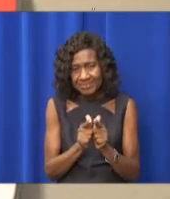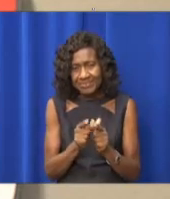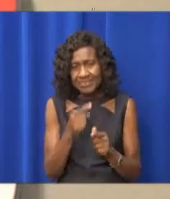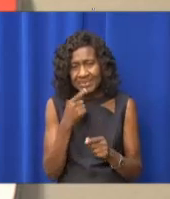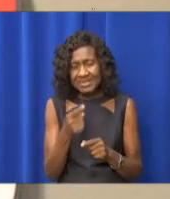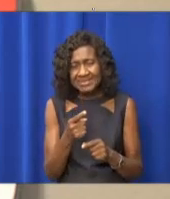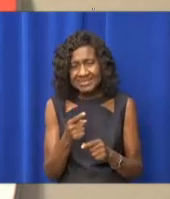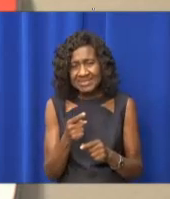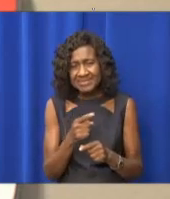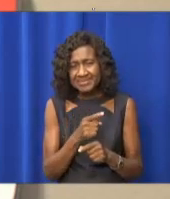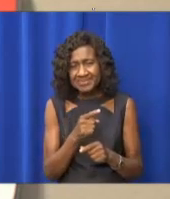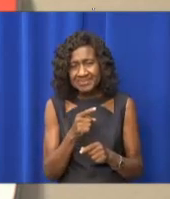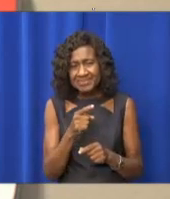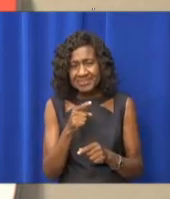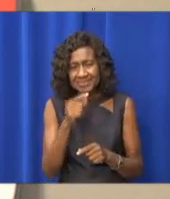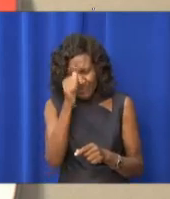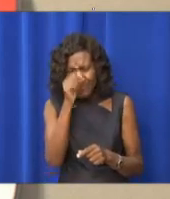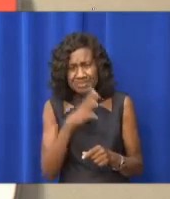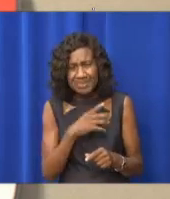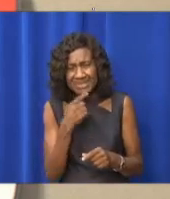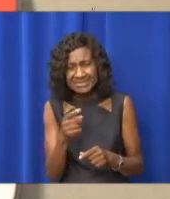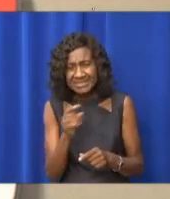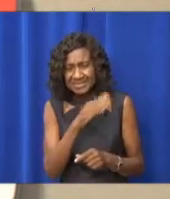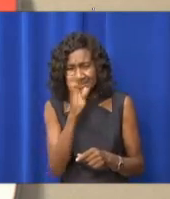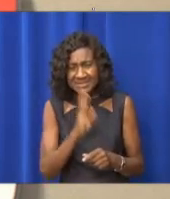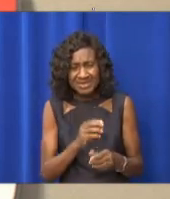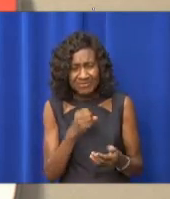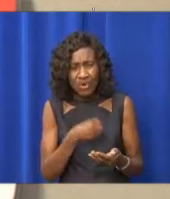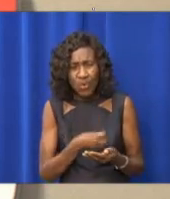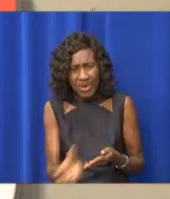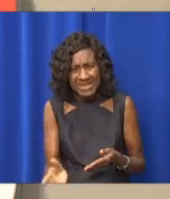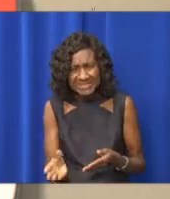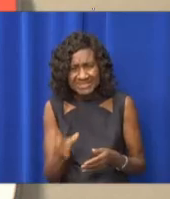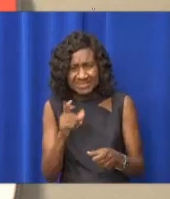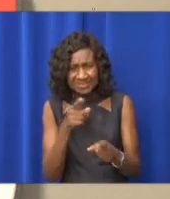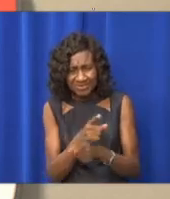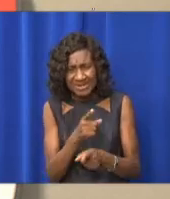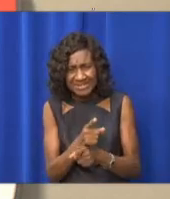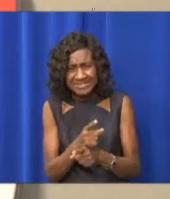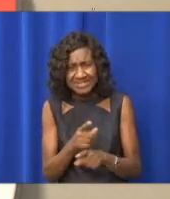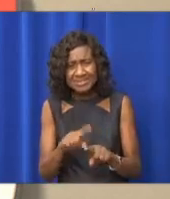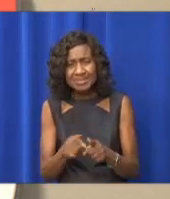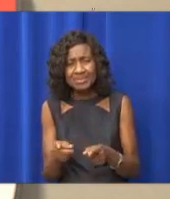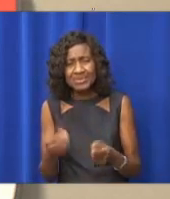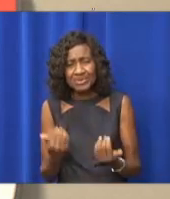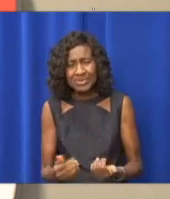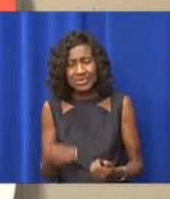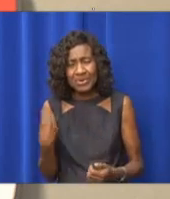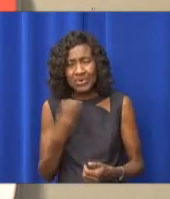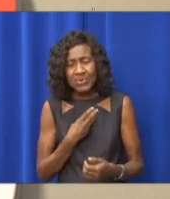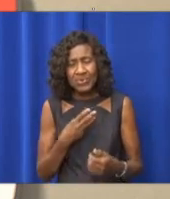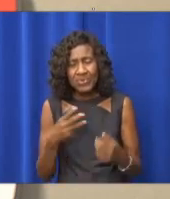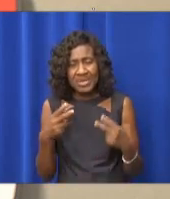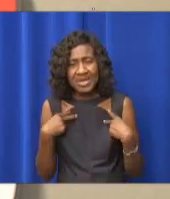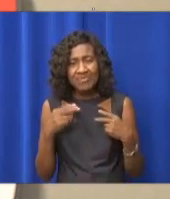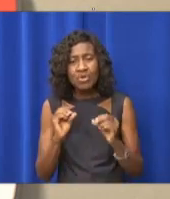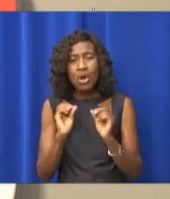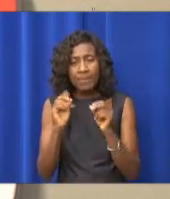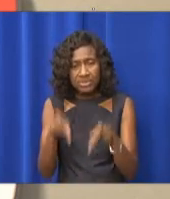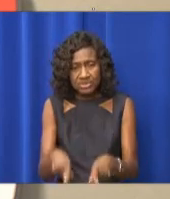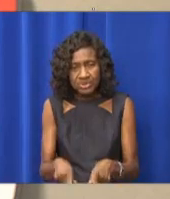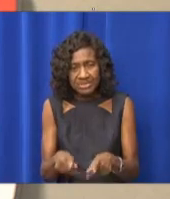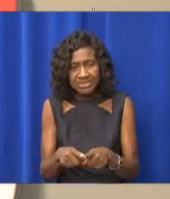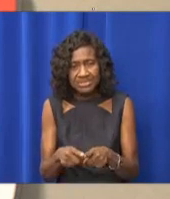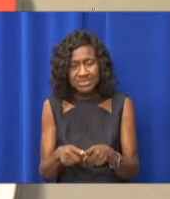waste a crisis. And I think that in this crisis, we have actually got an opportunity to make faster progress with the